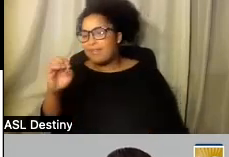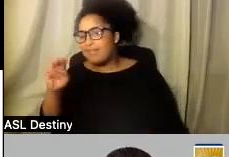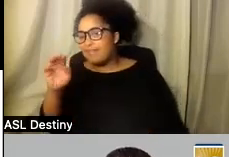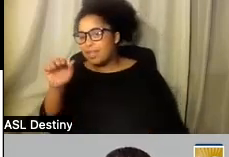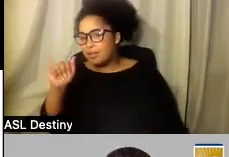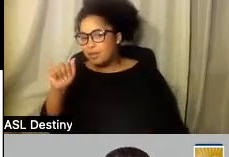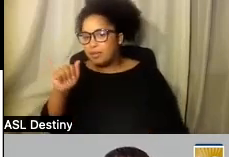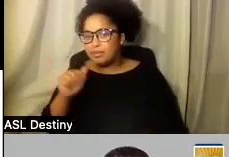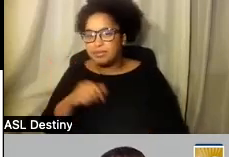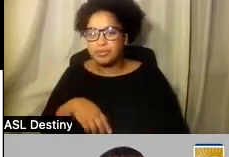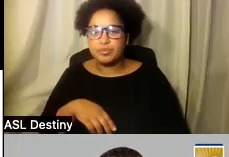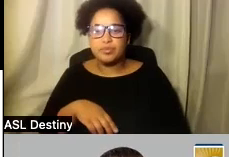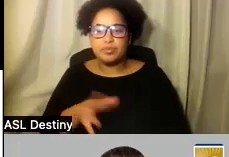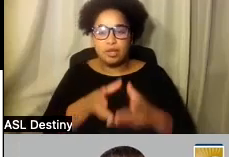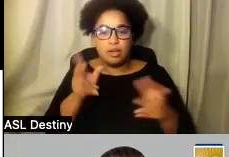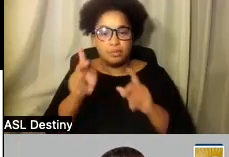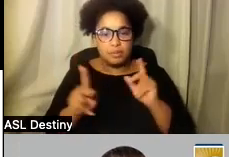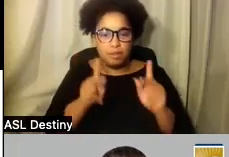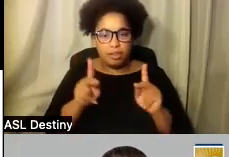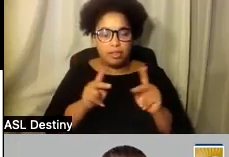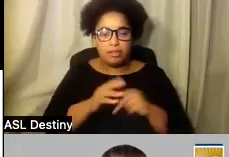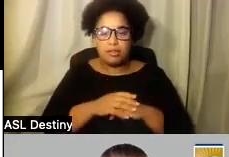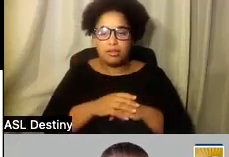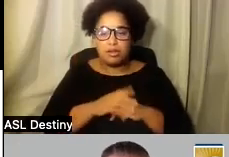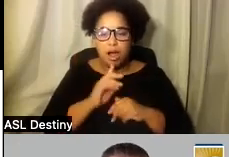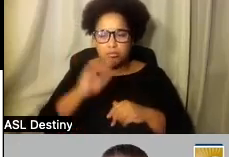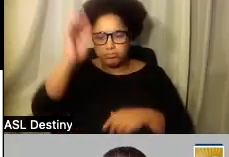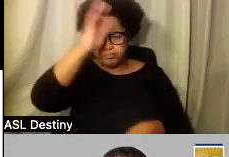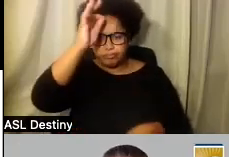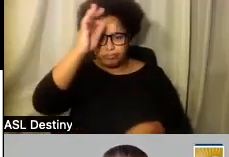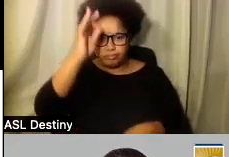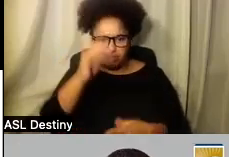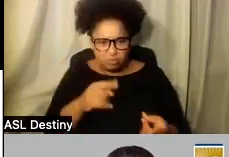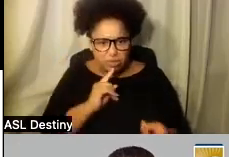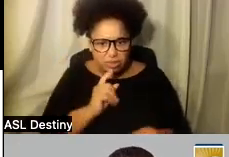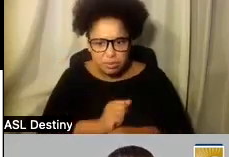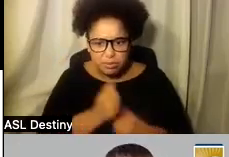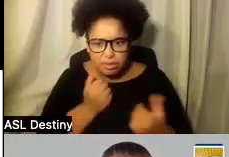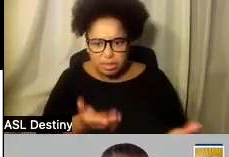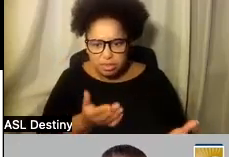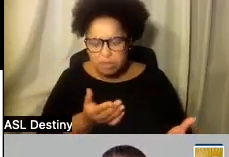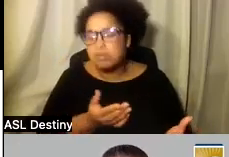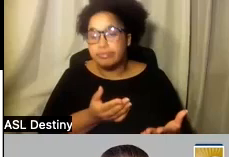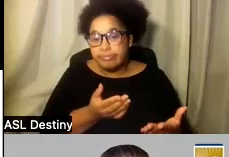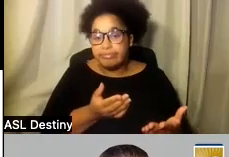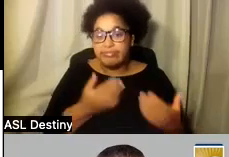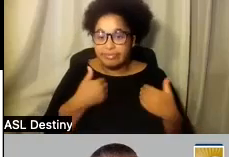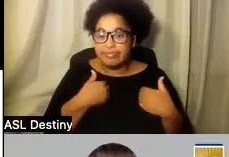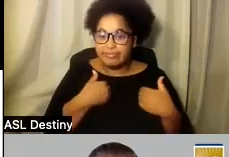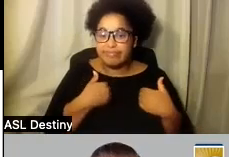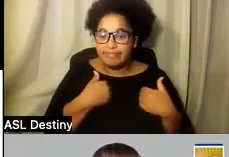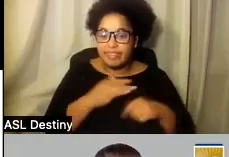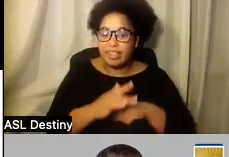so I'm just going to kind of go through it because a lot of folks are totally oblivious to this even existing. And we have seen